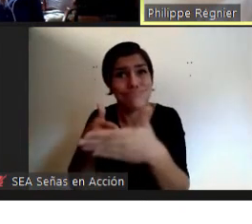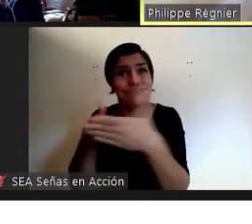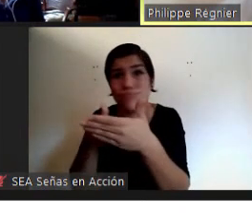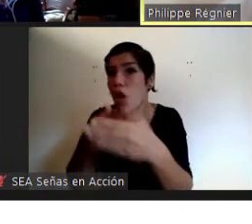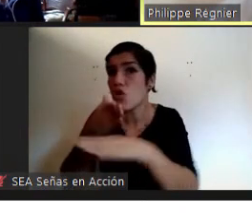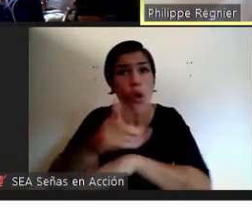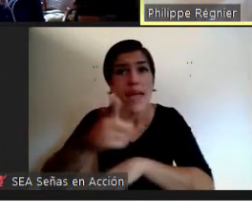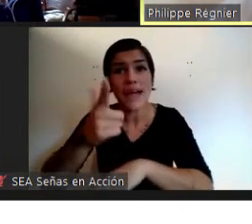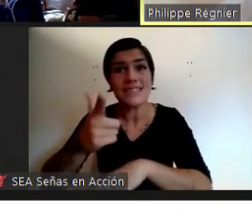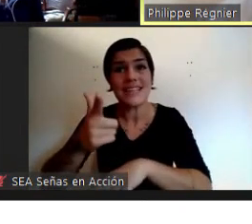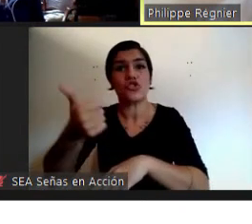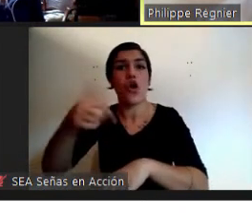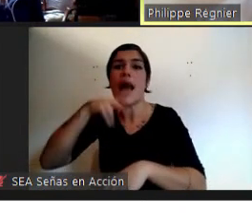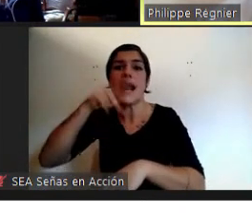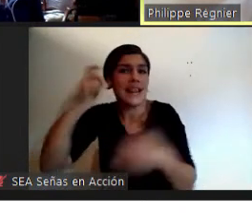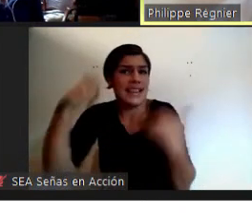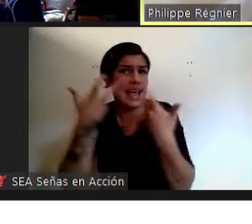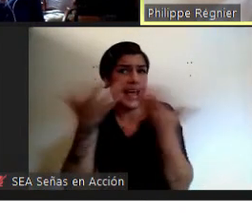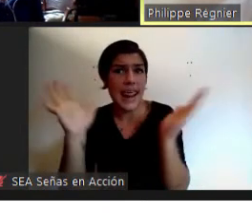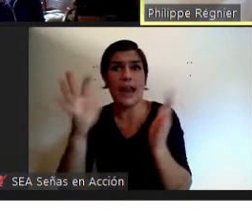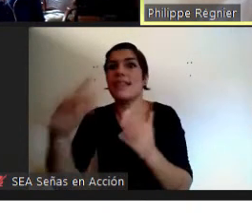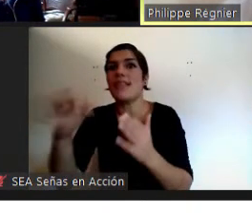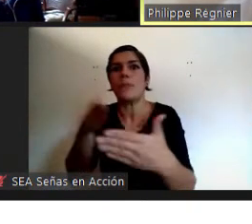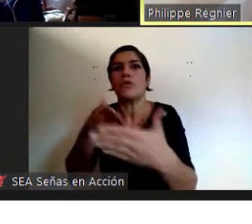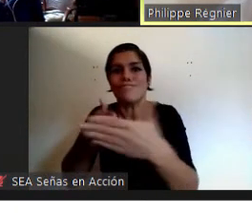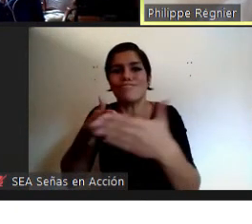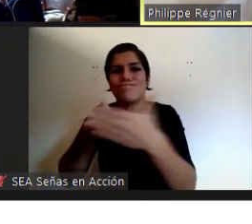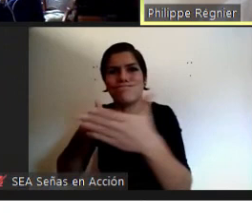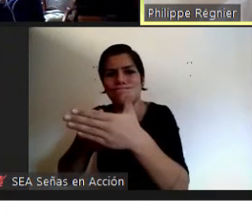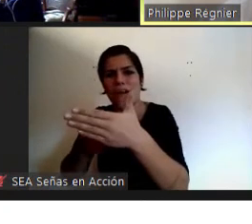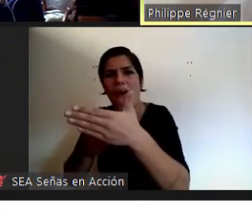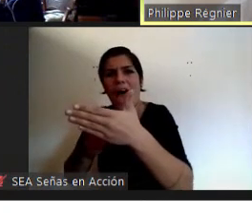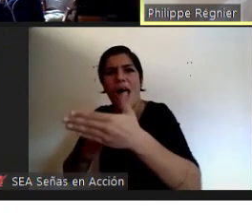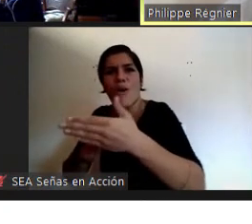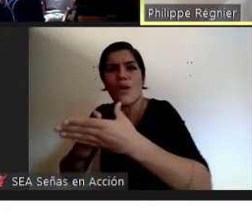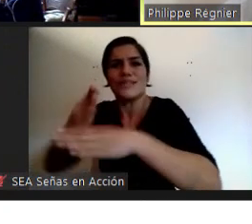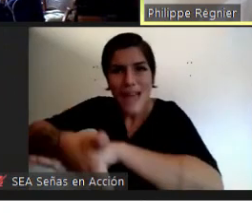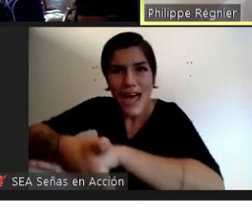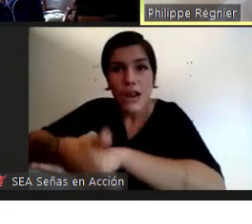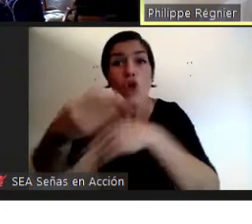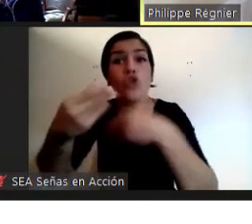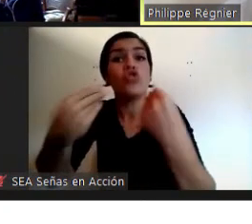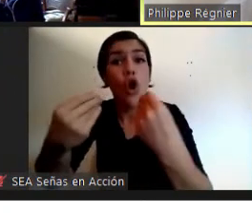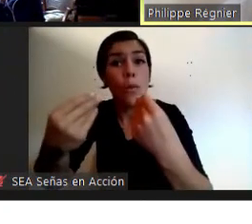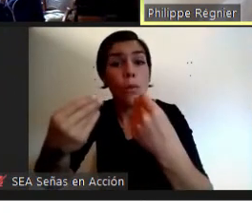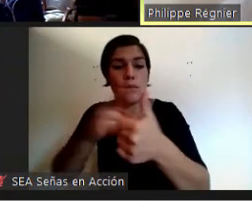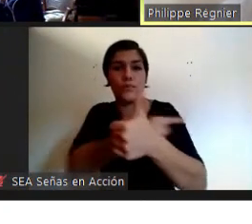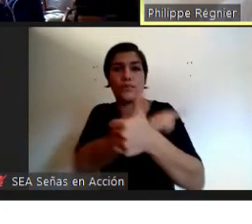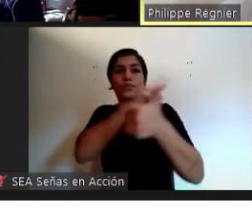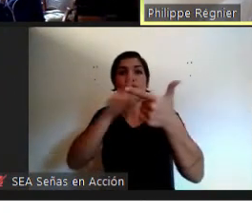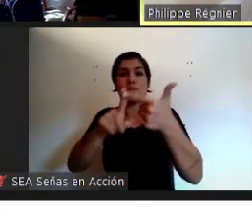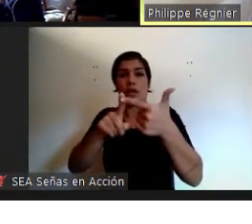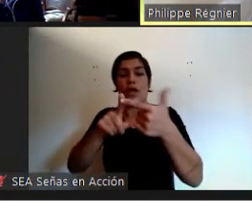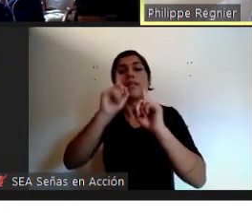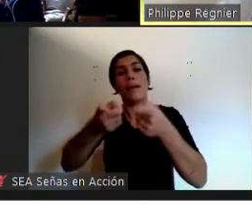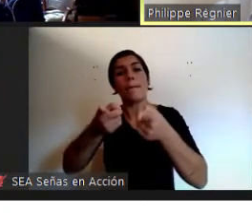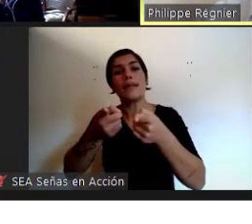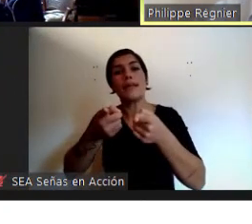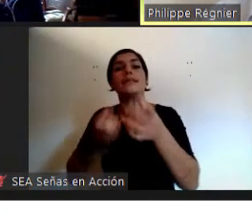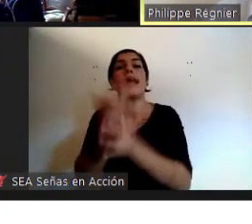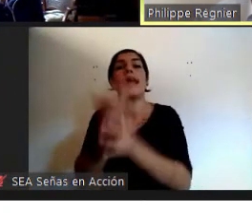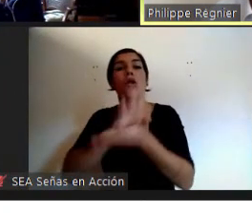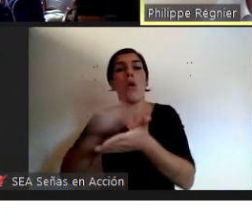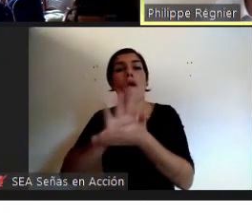how to enable them a way into art, and then to create new virtual